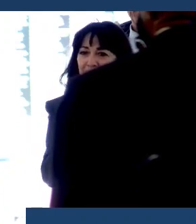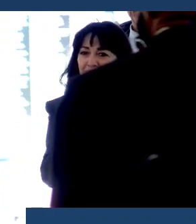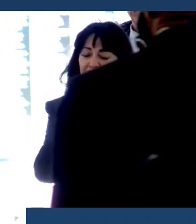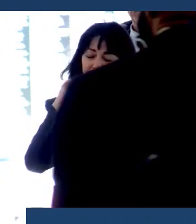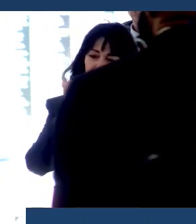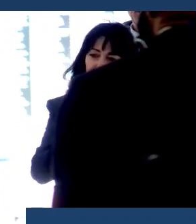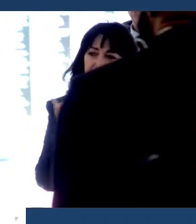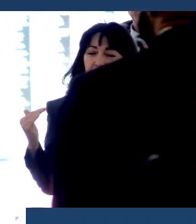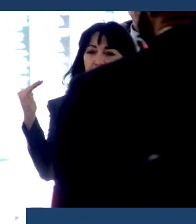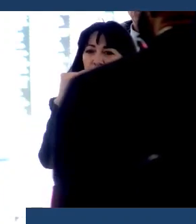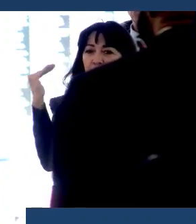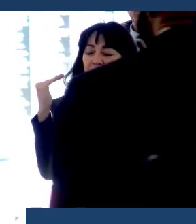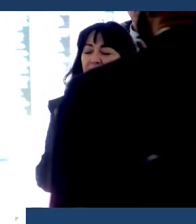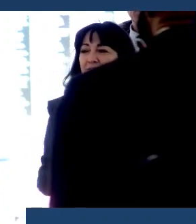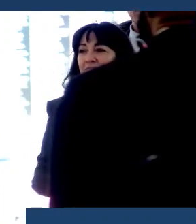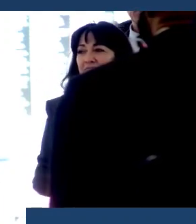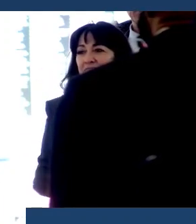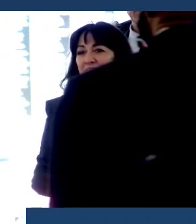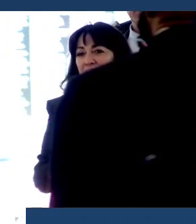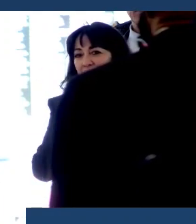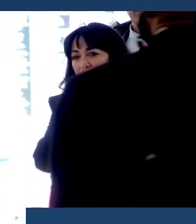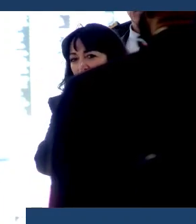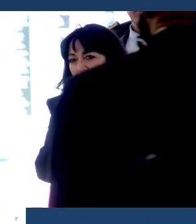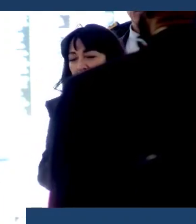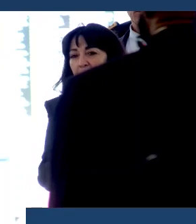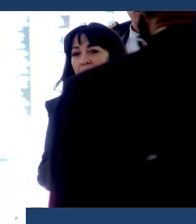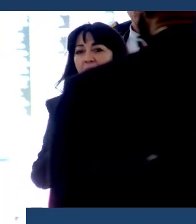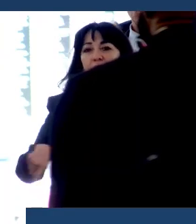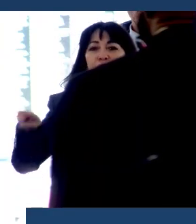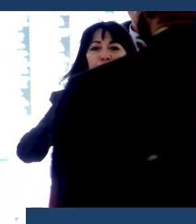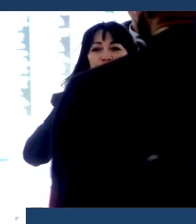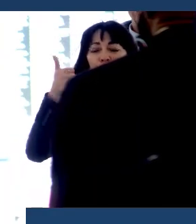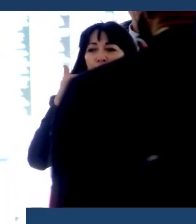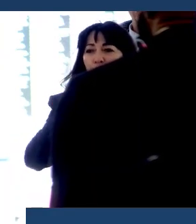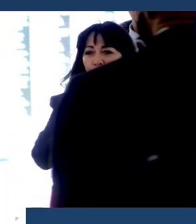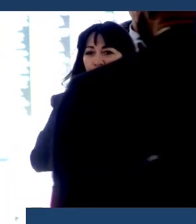establish justice, ensure domestic tranquility,